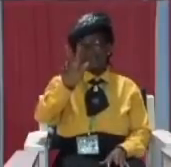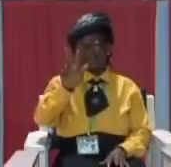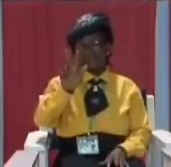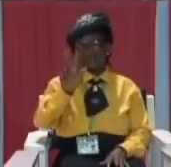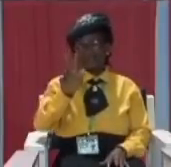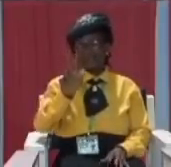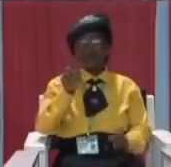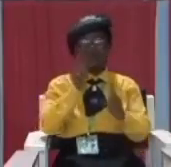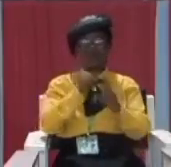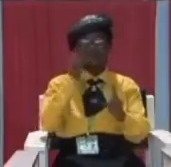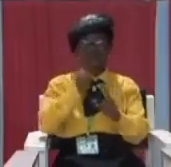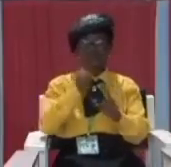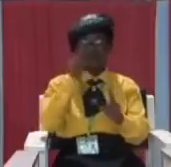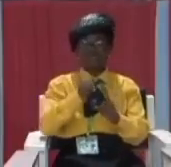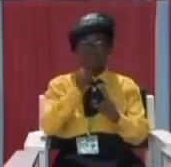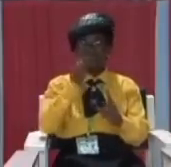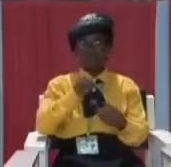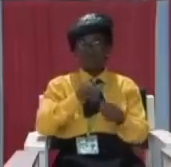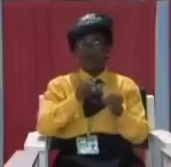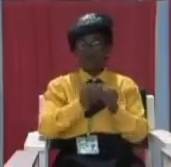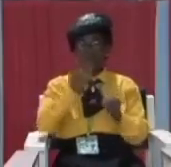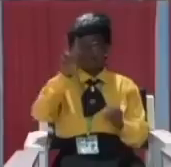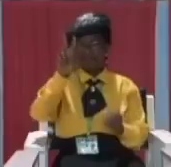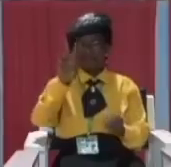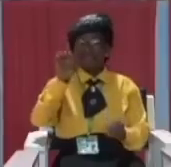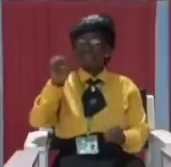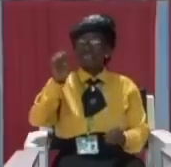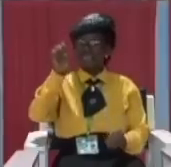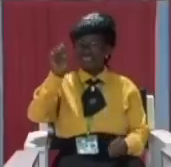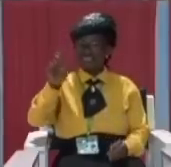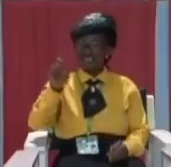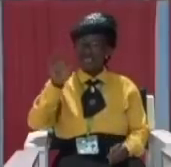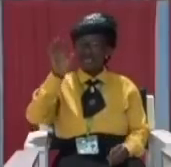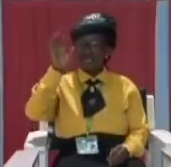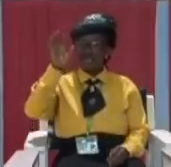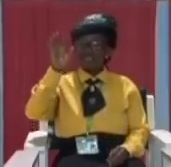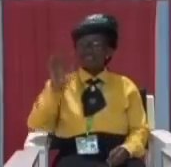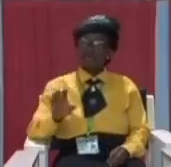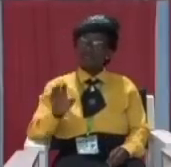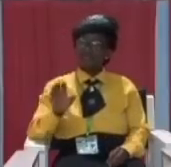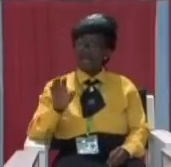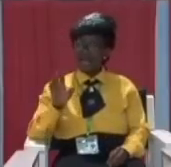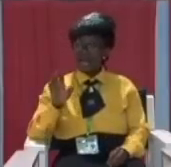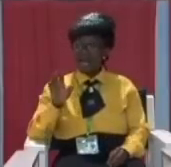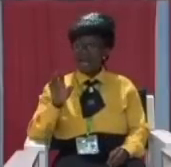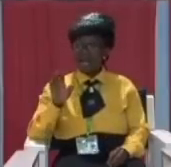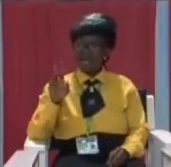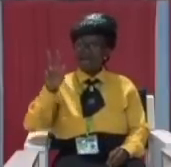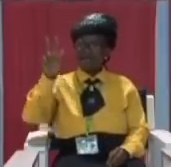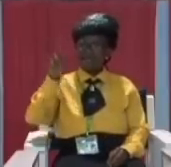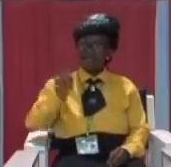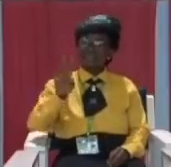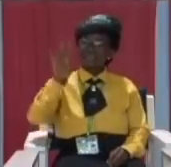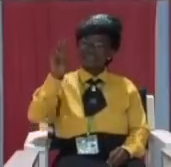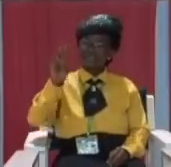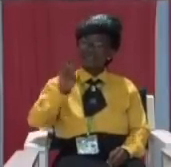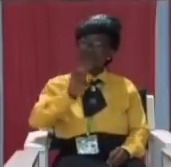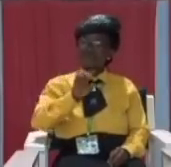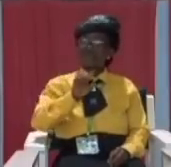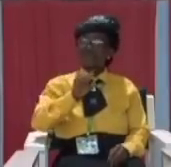In Ezekiel 37 from verse 1 to 10, Ezekiel 37 from verse 1 to